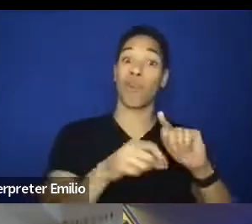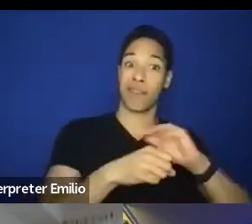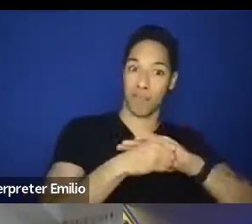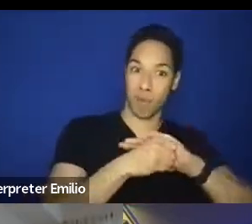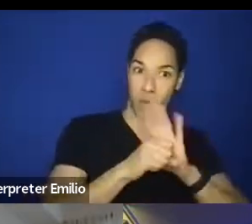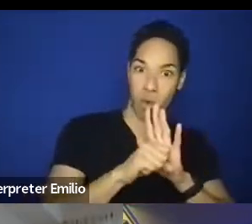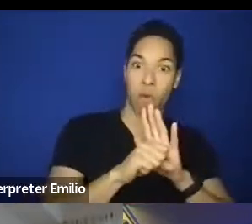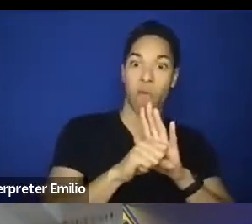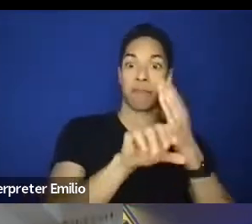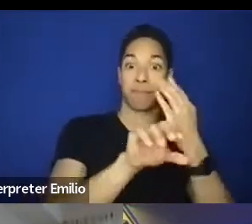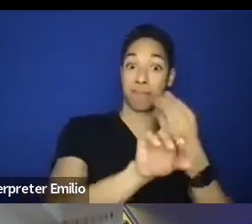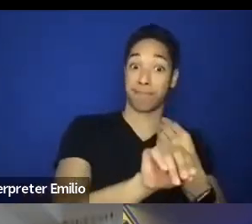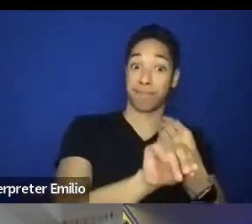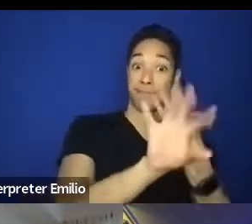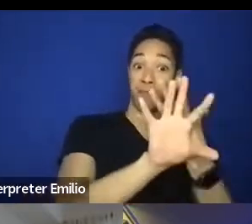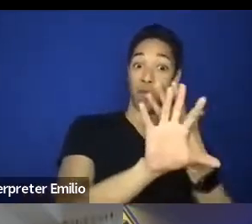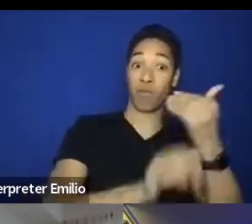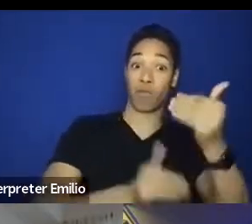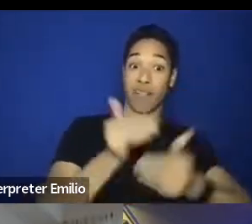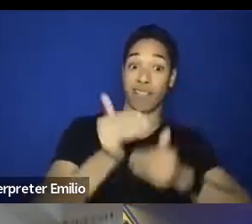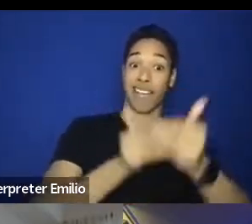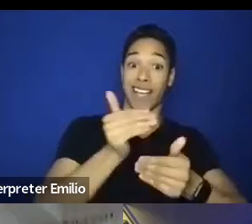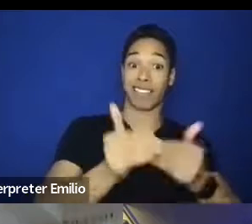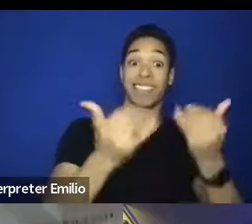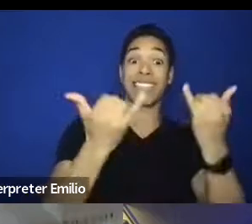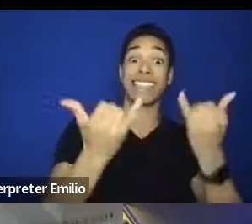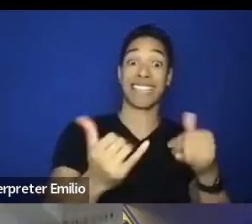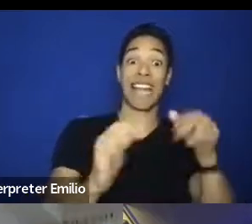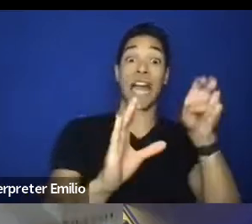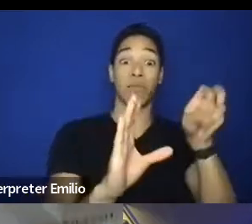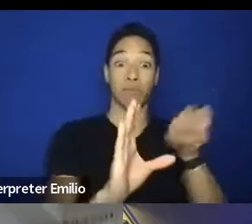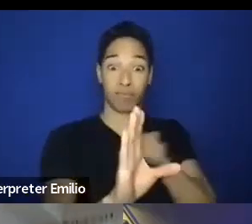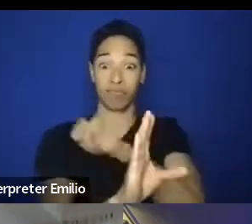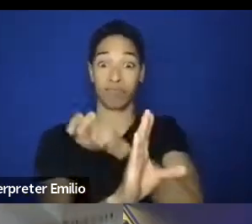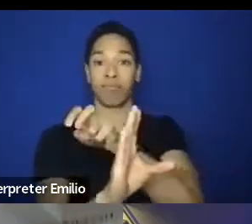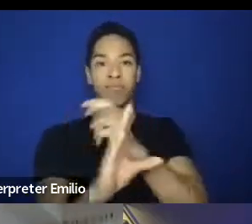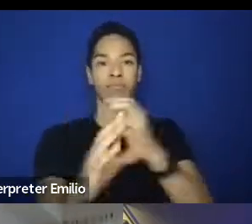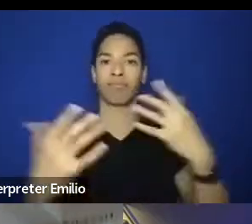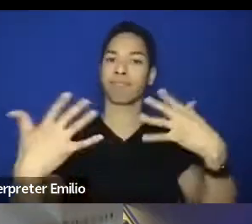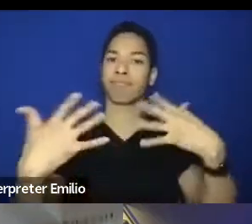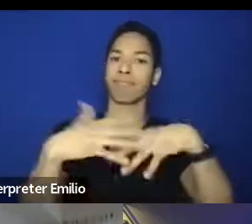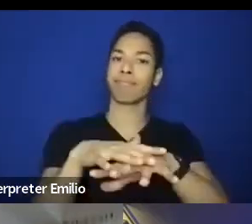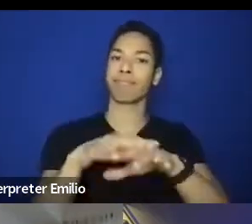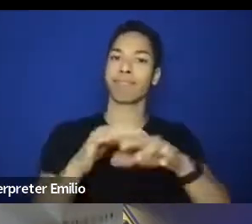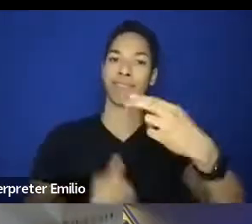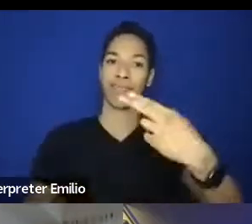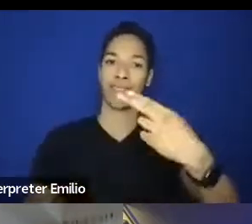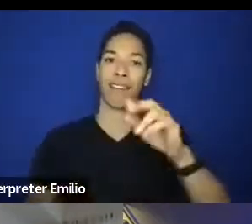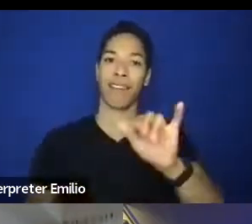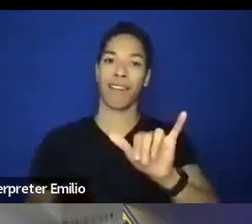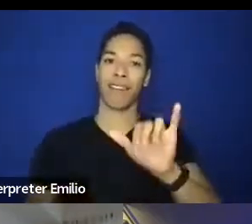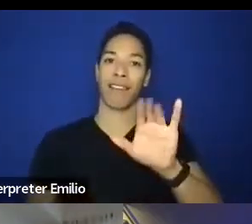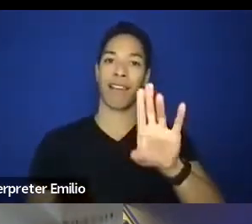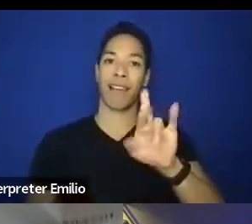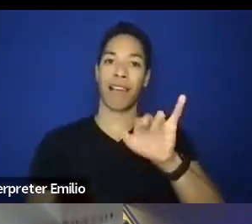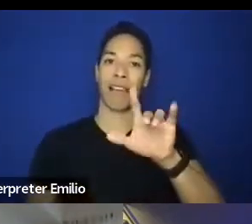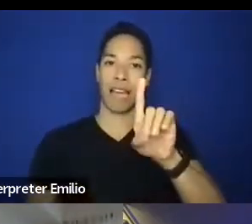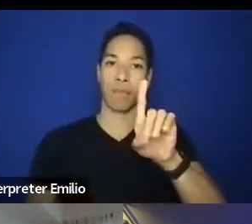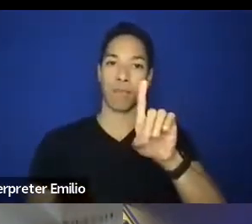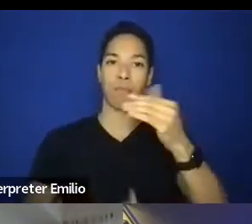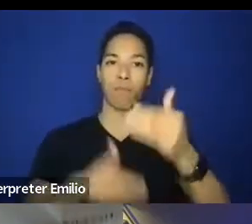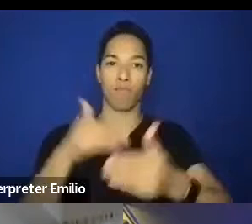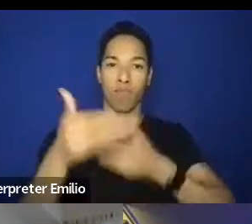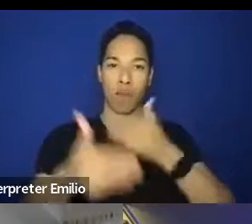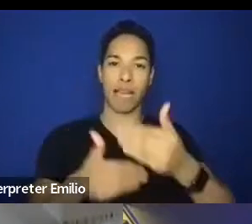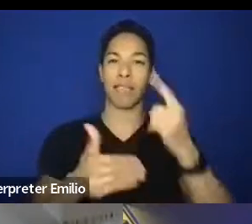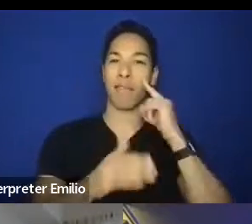of process. And now we're seeing kind of more of like a hybrid, leaning more into a hybrid process of casting. And so